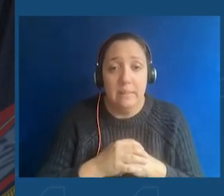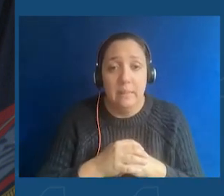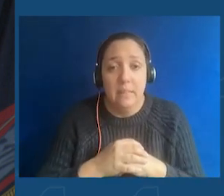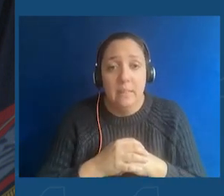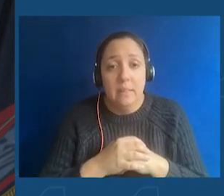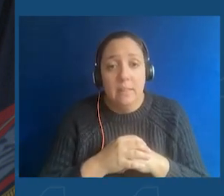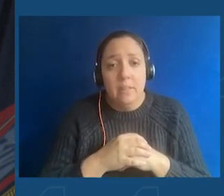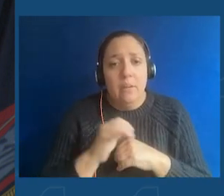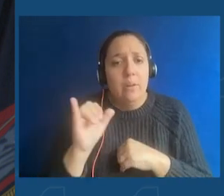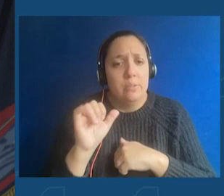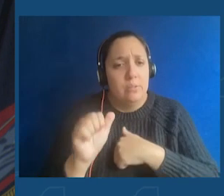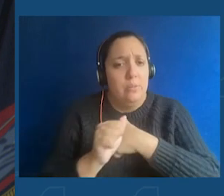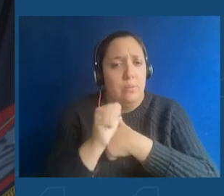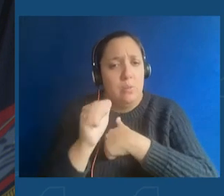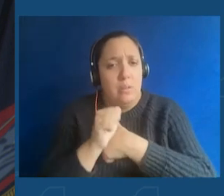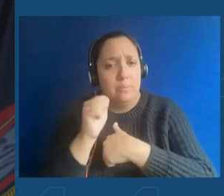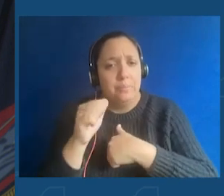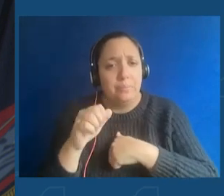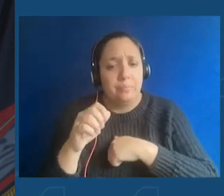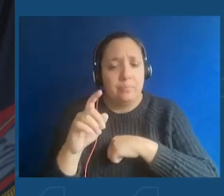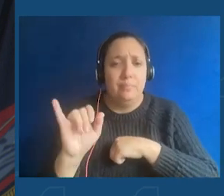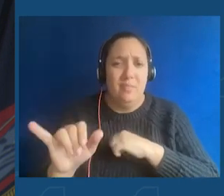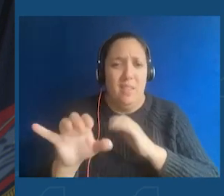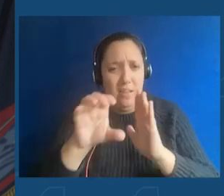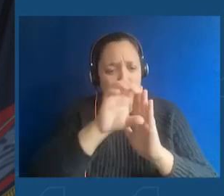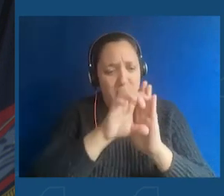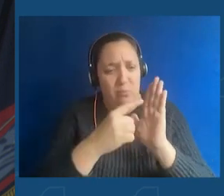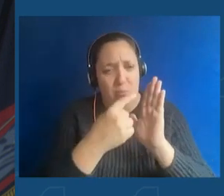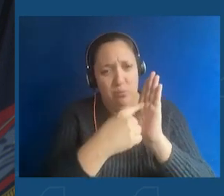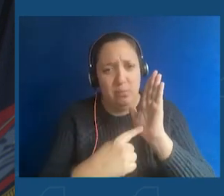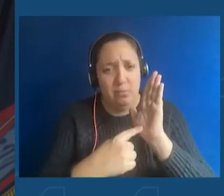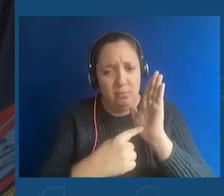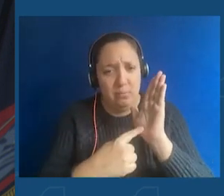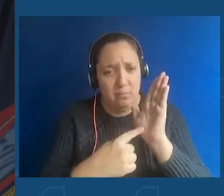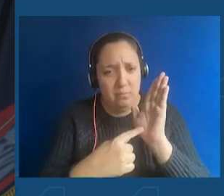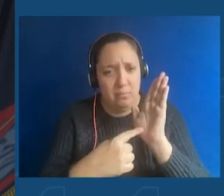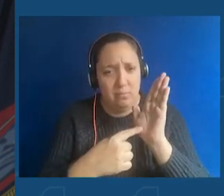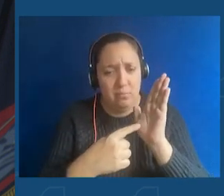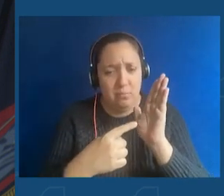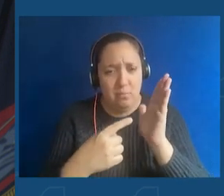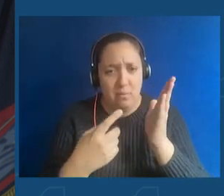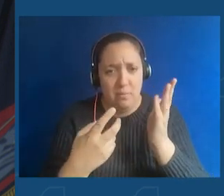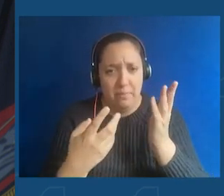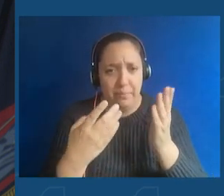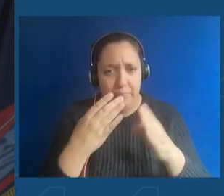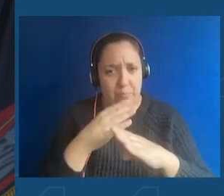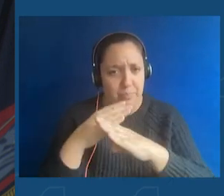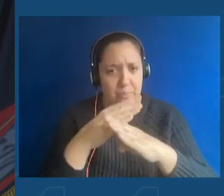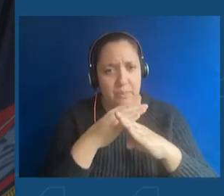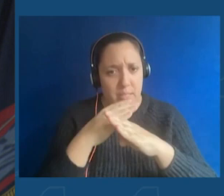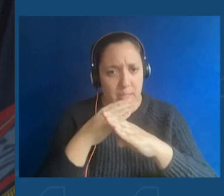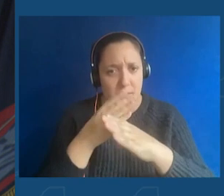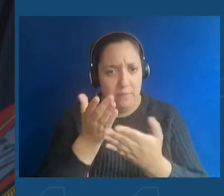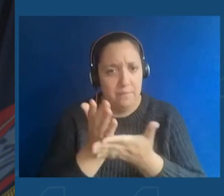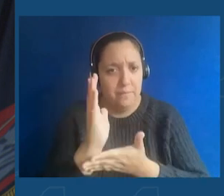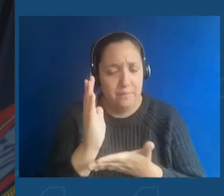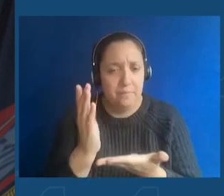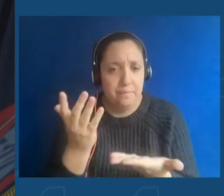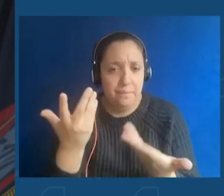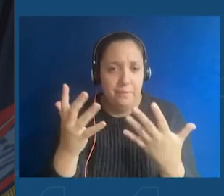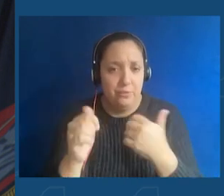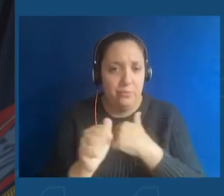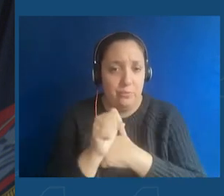a constitutionally protected right that we had taken for granted was actually under severe threat. And it's a right that the women of my